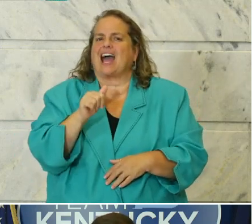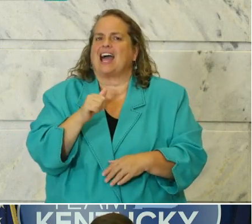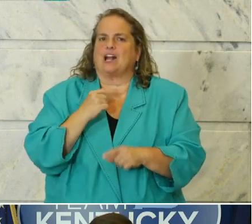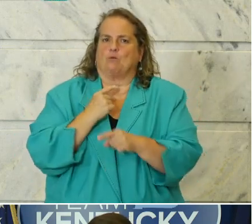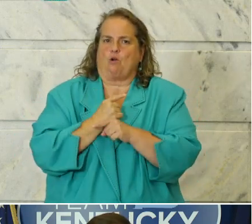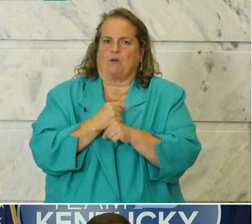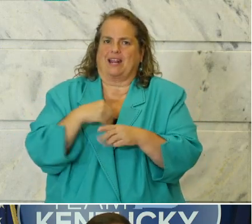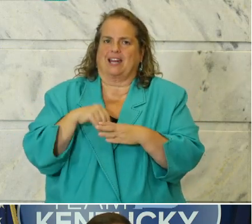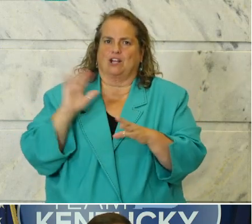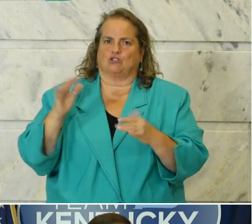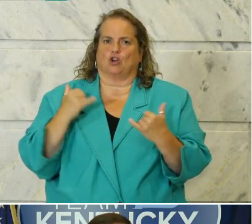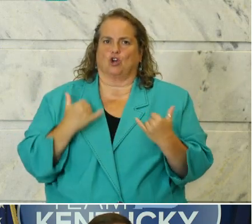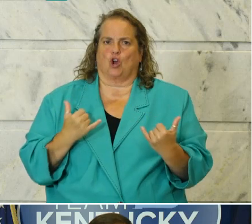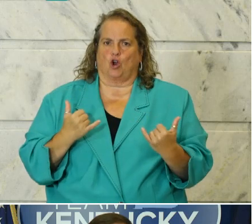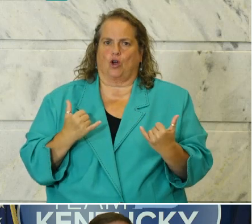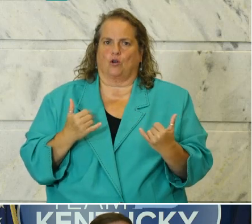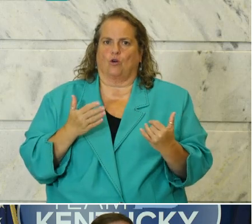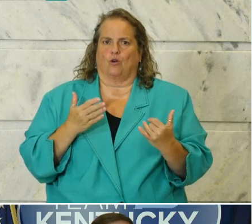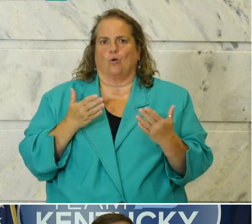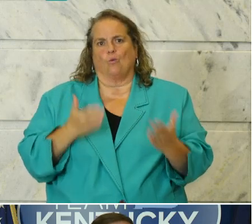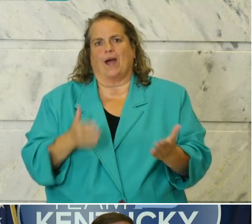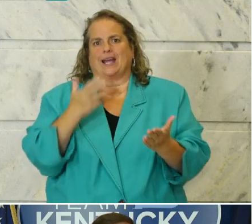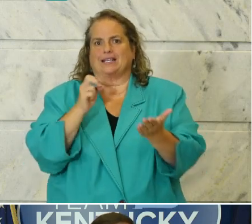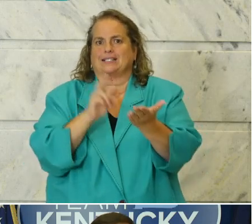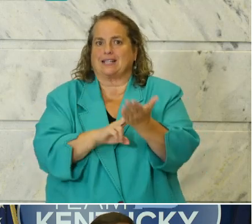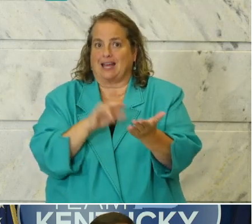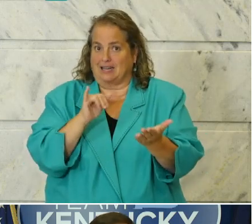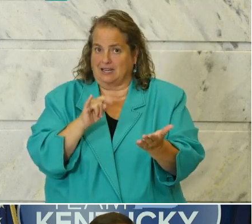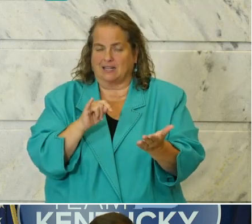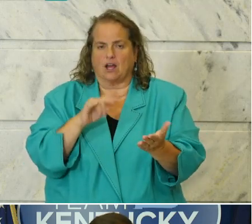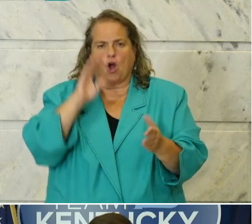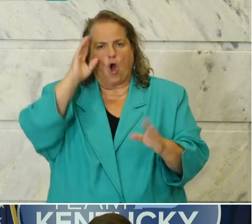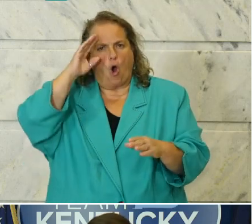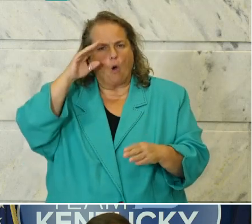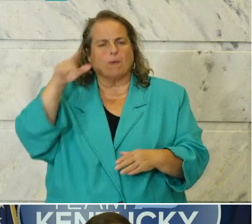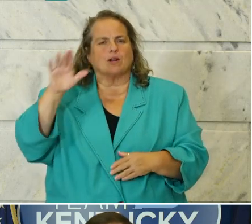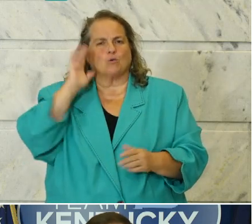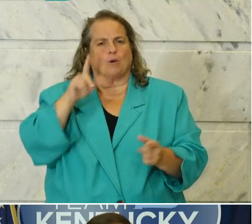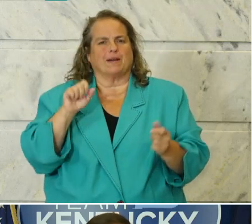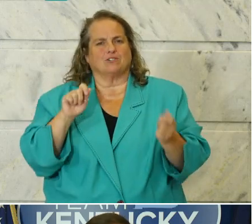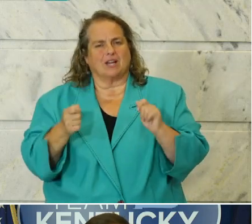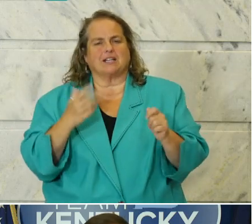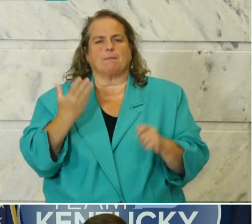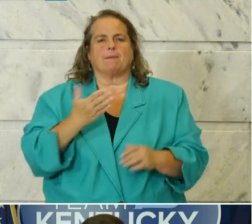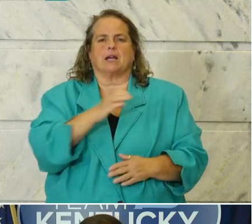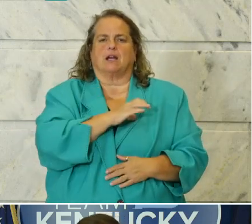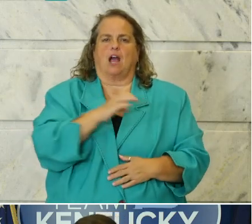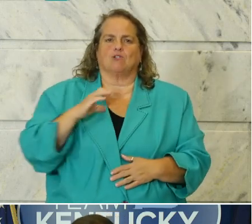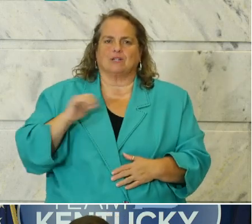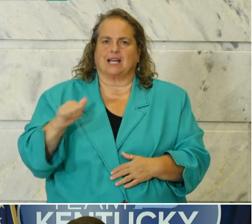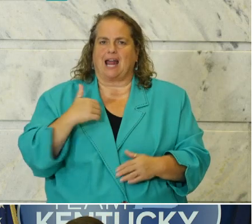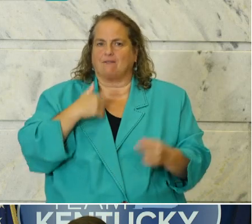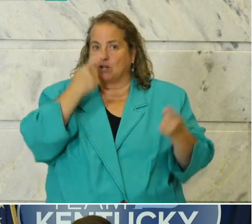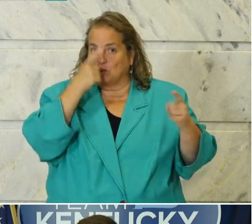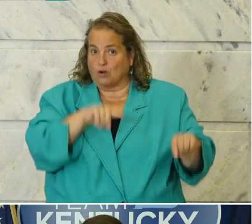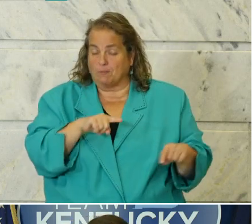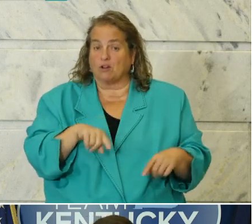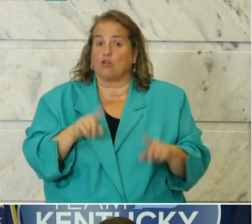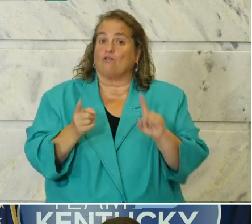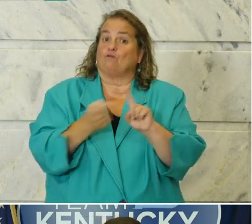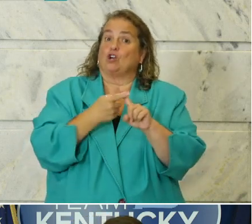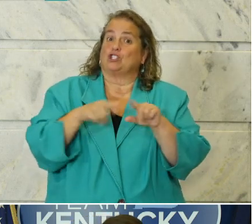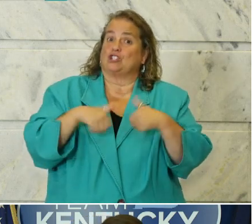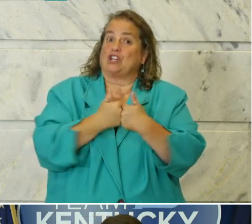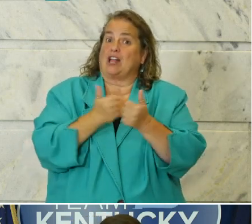and hopefully either it will be revised or even better, Congress will actually come to an agreement. So the first challenge with it